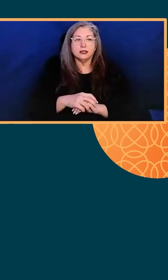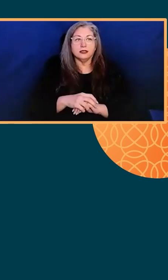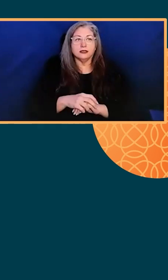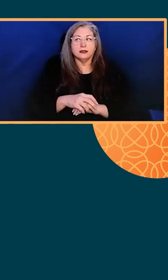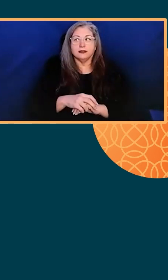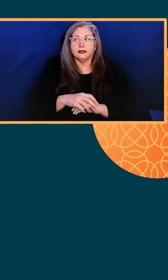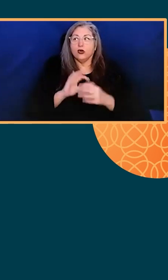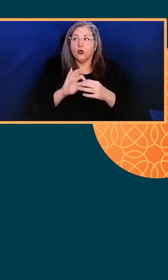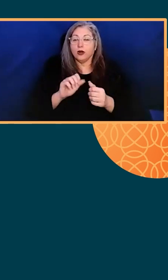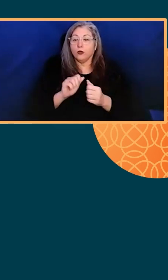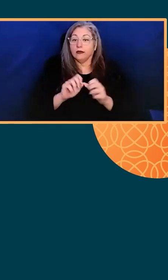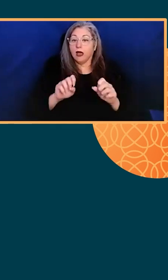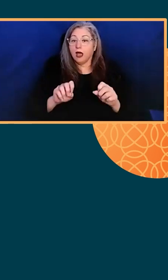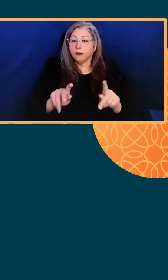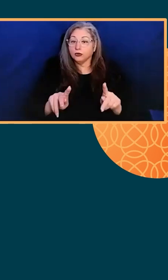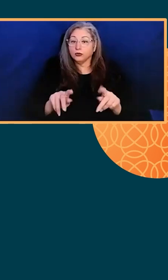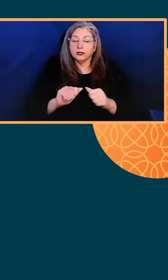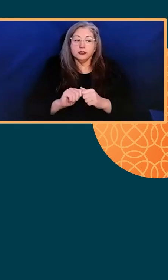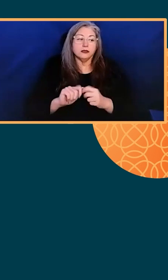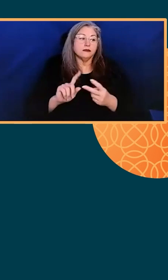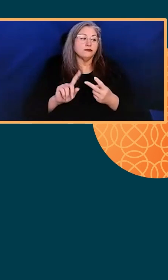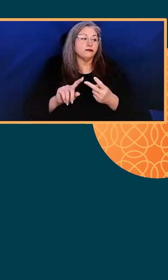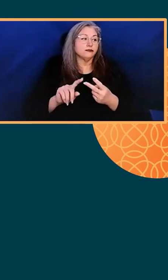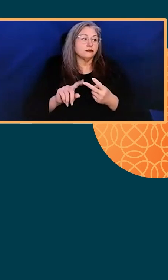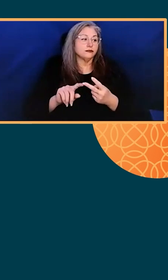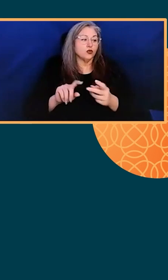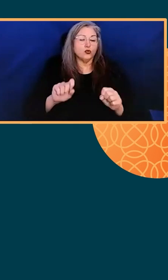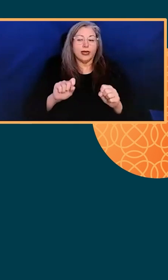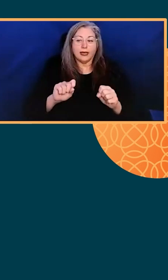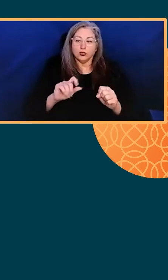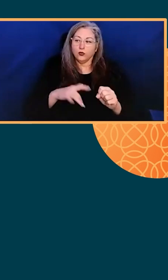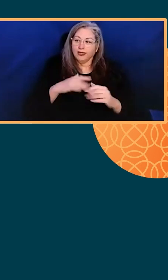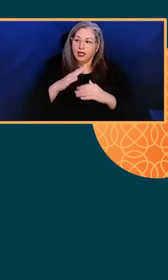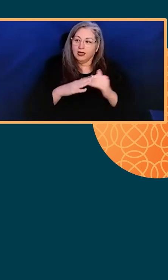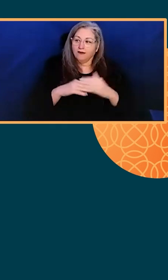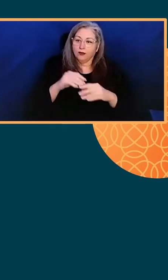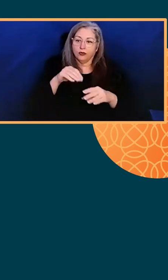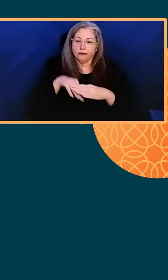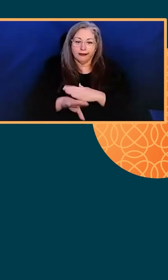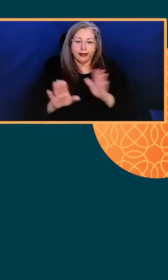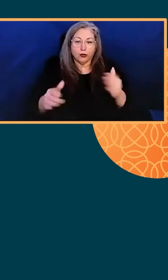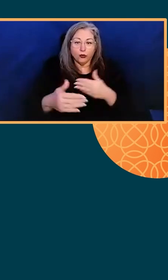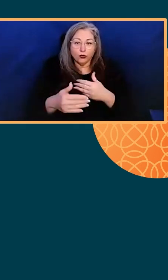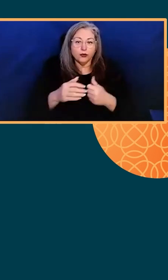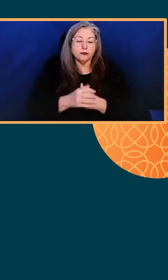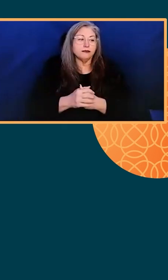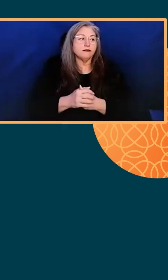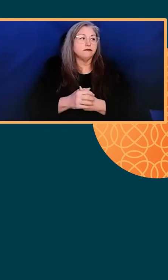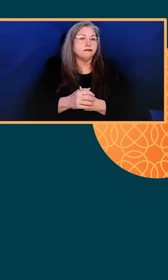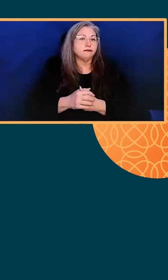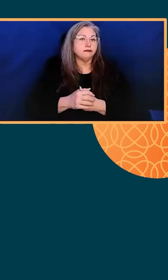comes to opportunities, when it comes to being able to feel comfortable in a room,